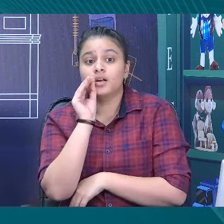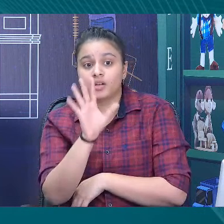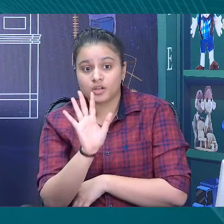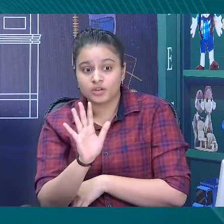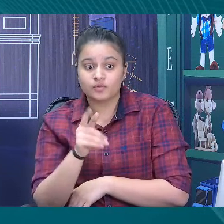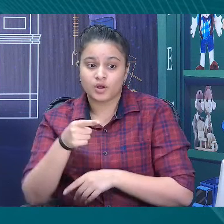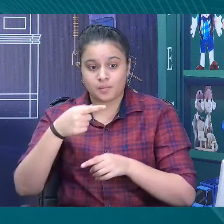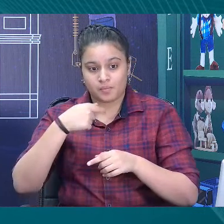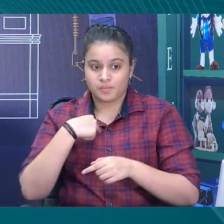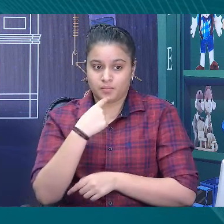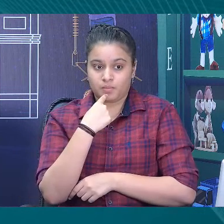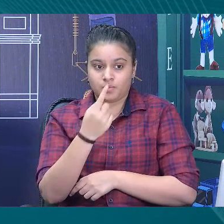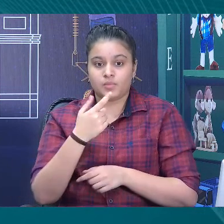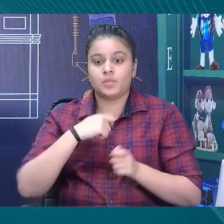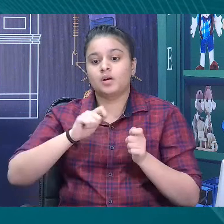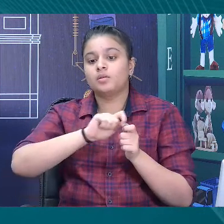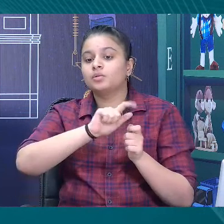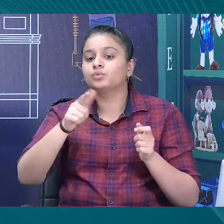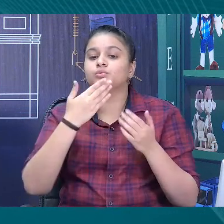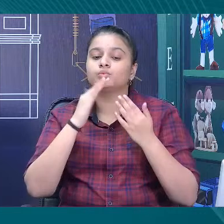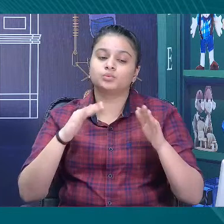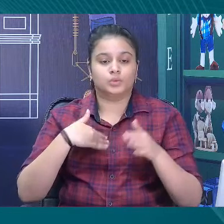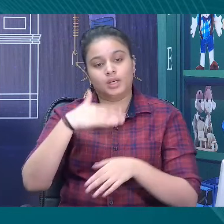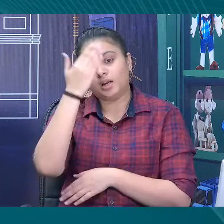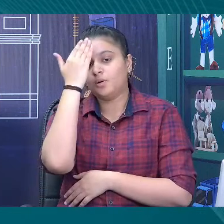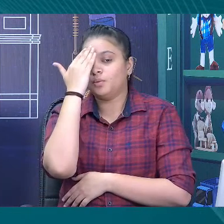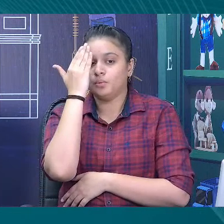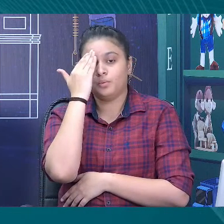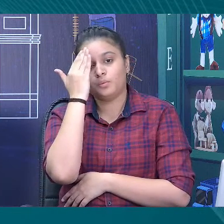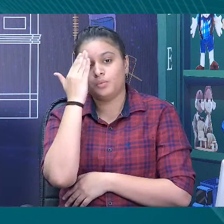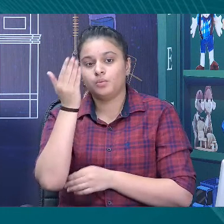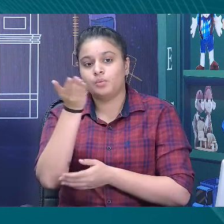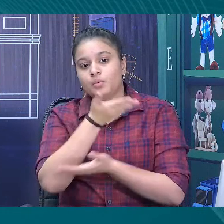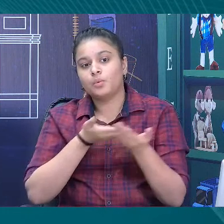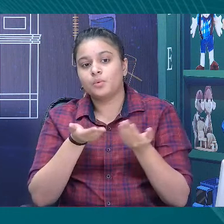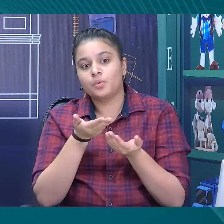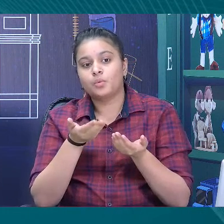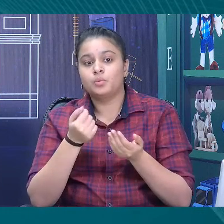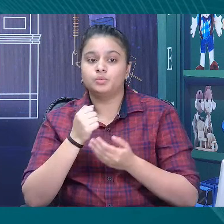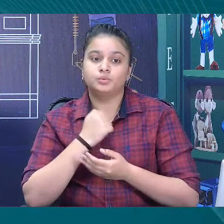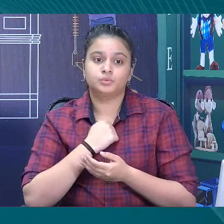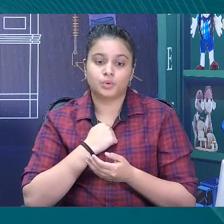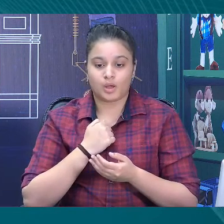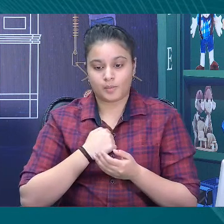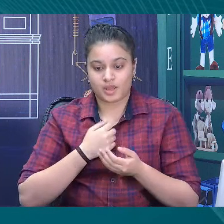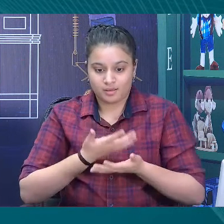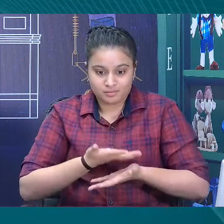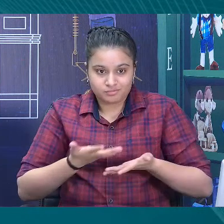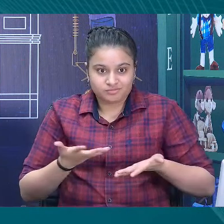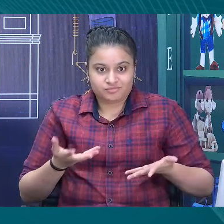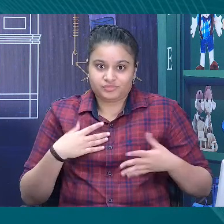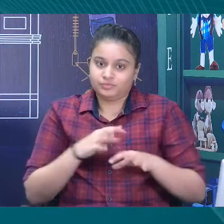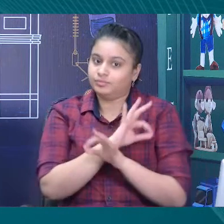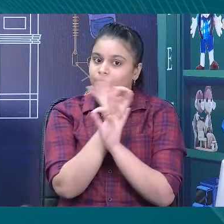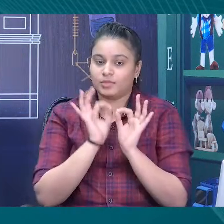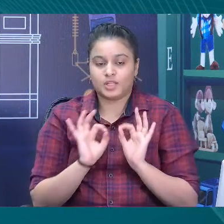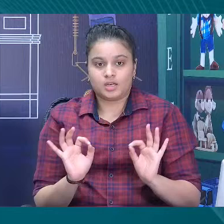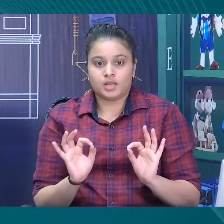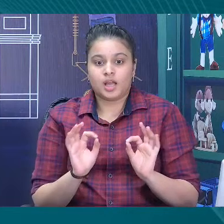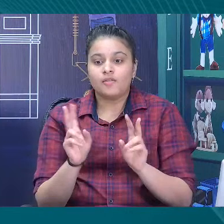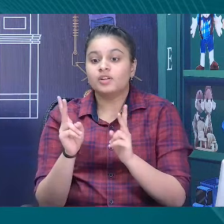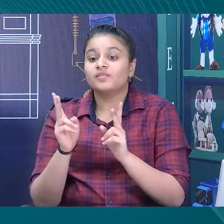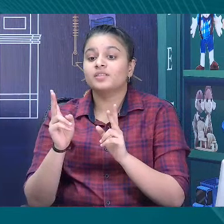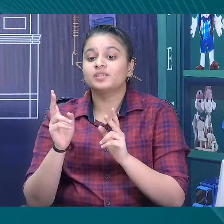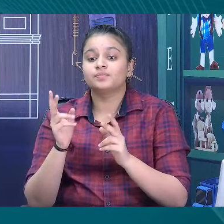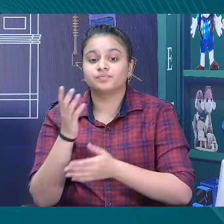my classroom, I really know my students, so I have my material ready for the different children,